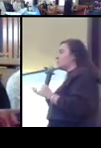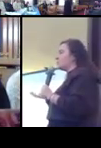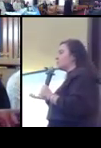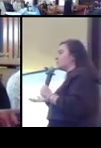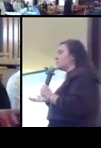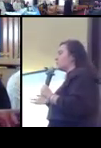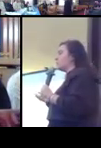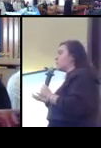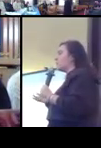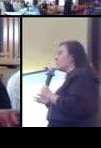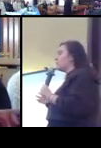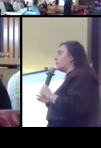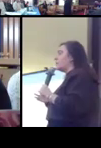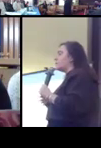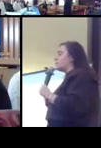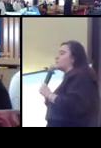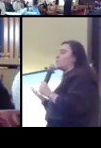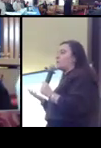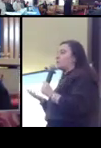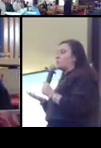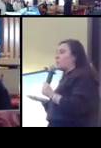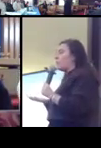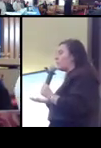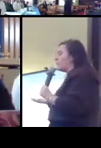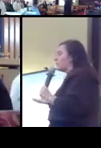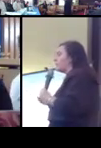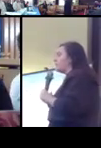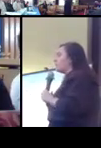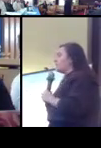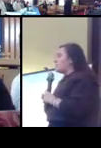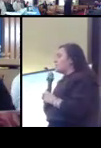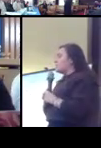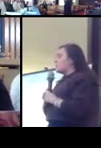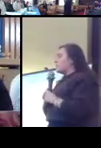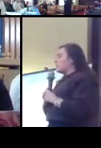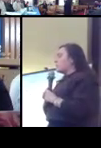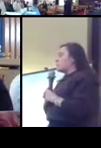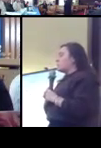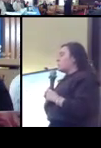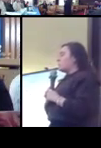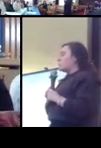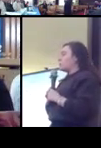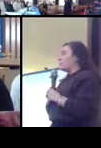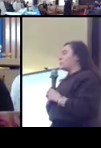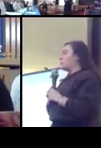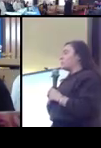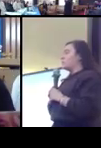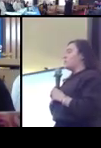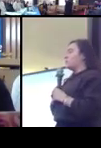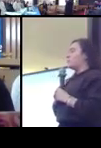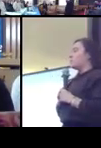experience of safety and comfort and sense of place while walking. And then using the design guidelines, to